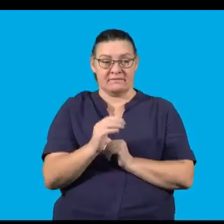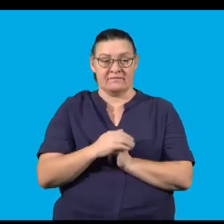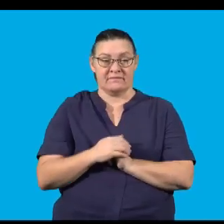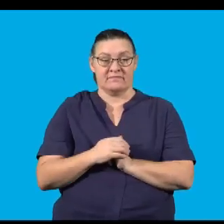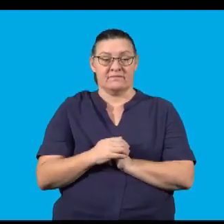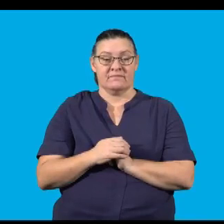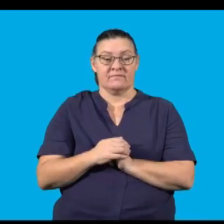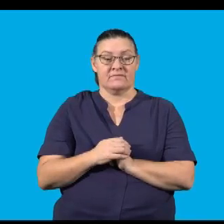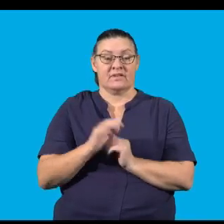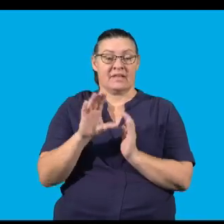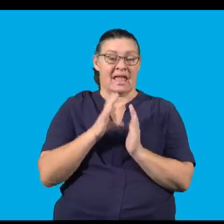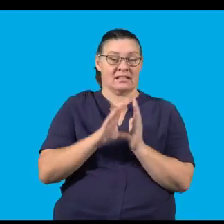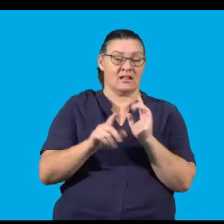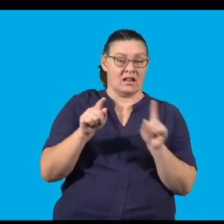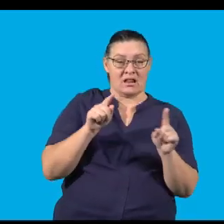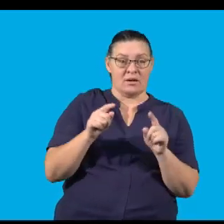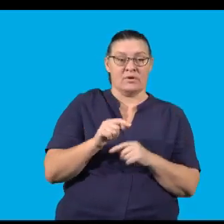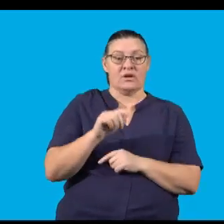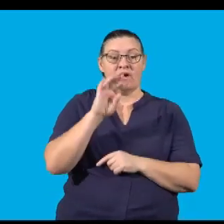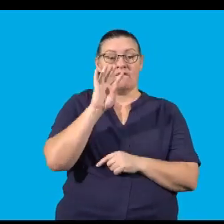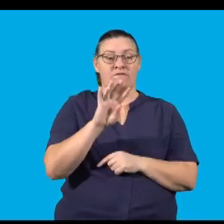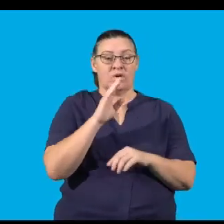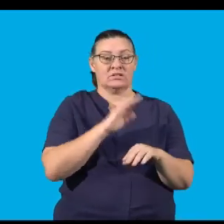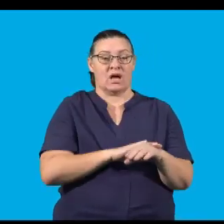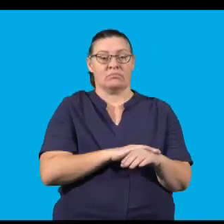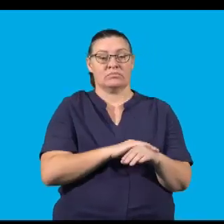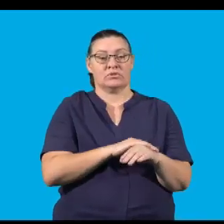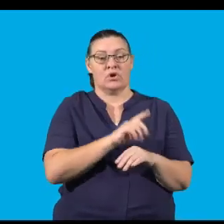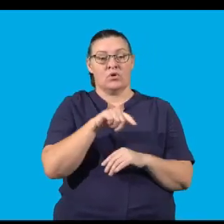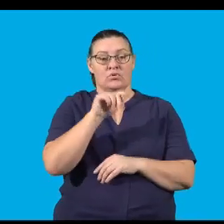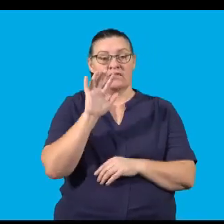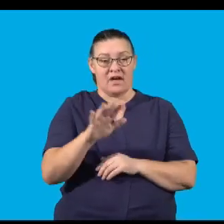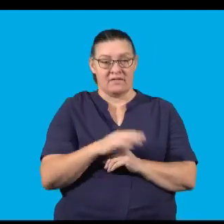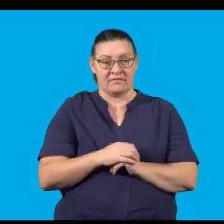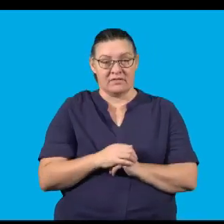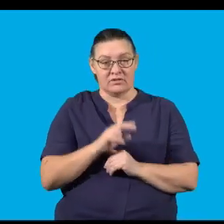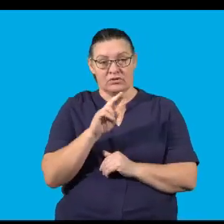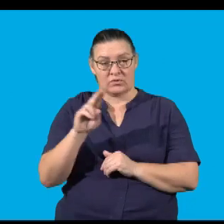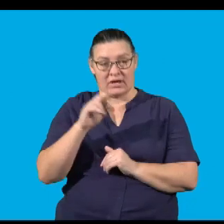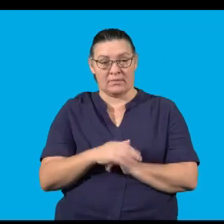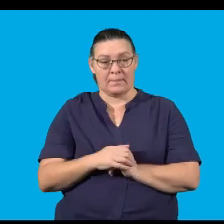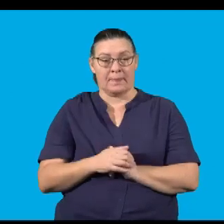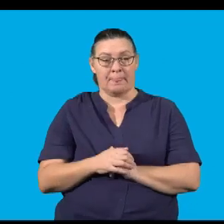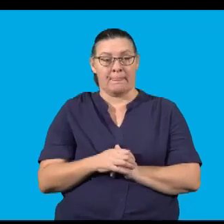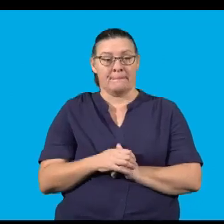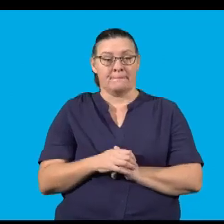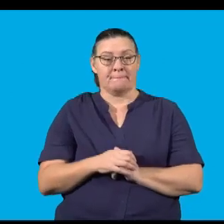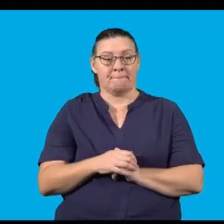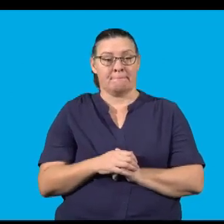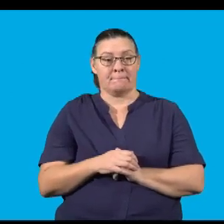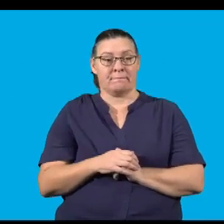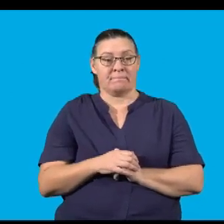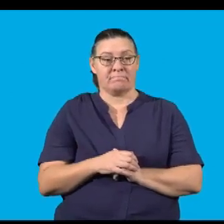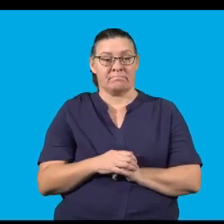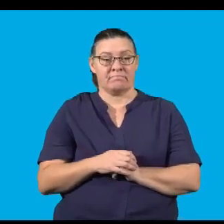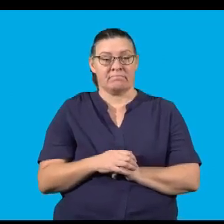and the 2's cancel, so you end up with 4 times root 5 times root 5, that's root 5 squared, which is just 5. So it's 4